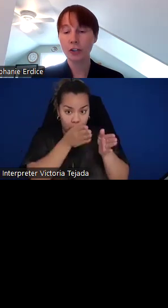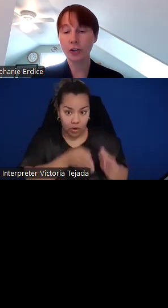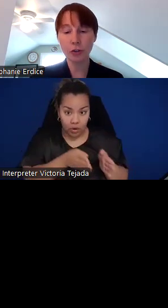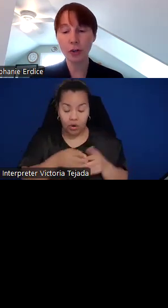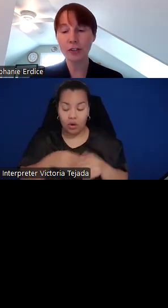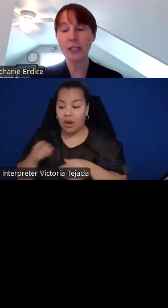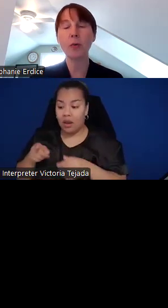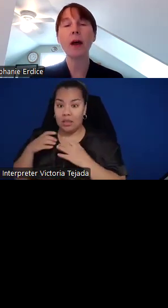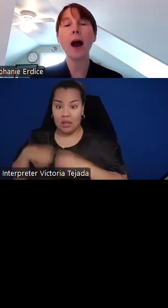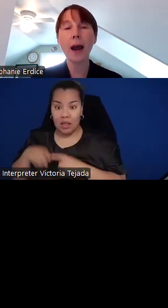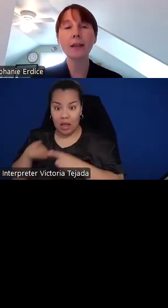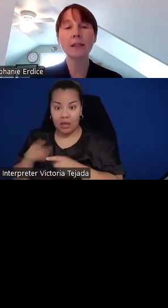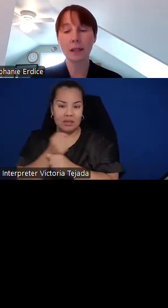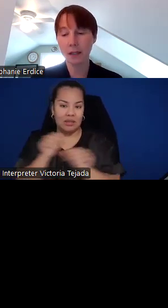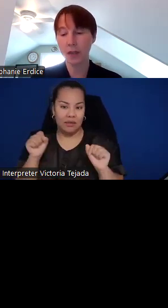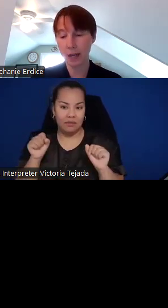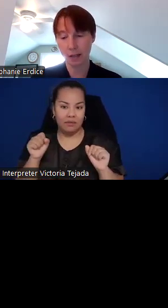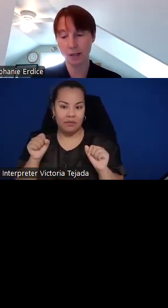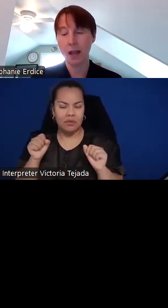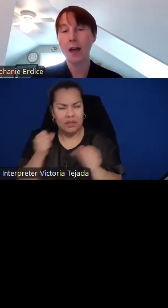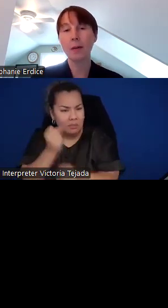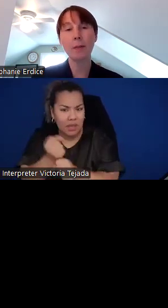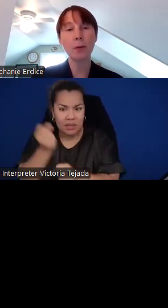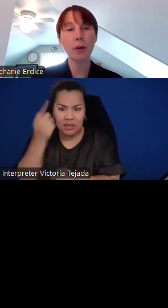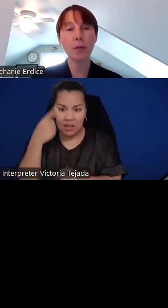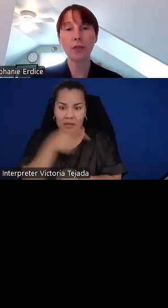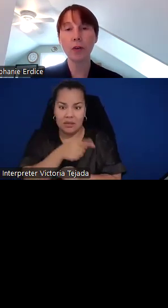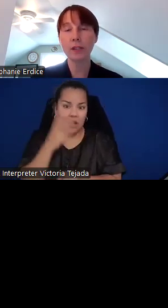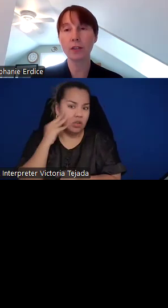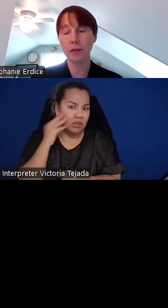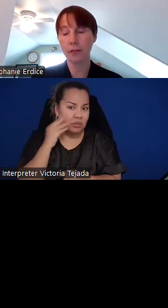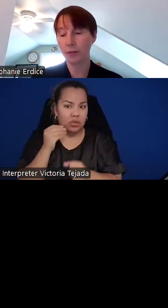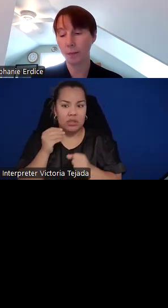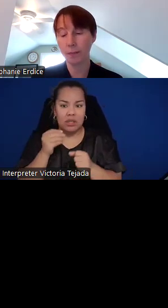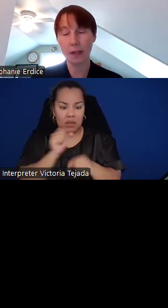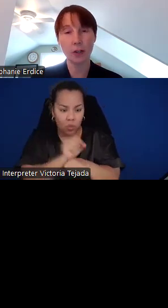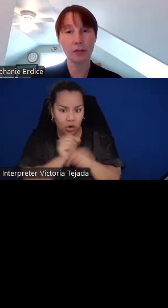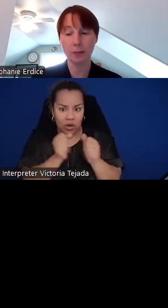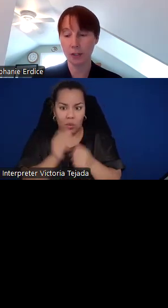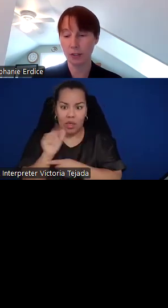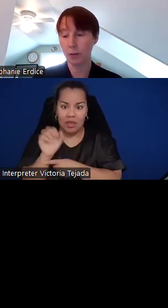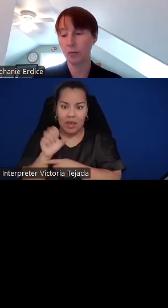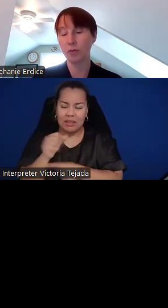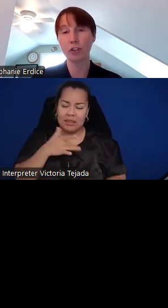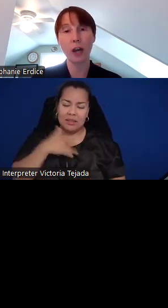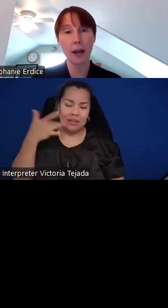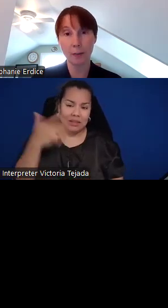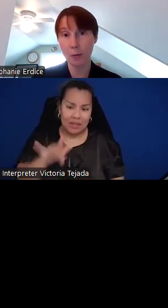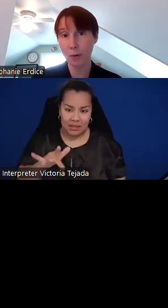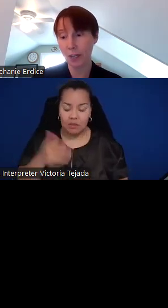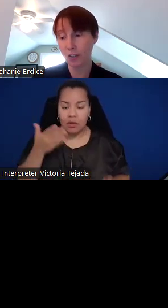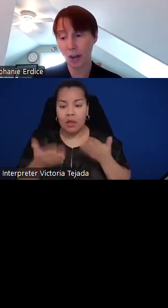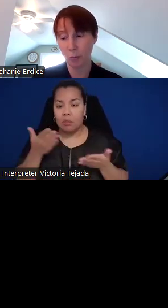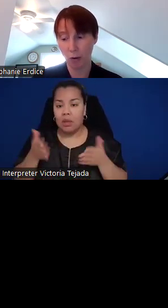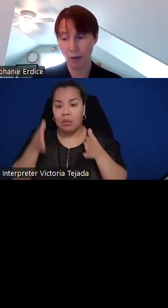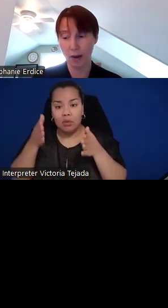sense. Social workers deal with highly sensitive cases. They might be working with folks that are suffering from, substance abuse or they